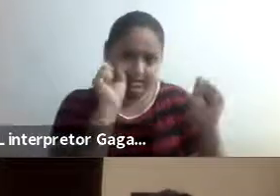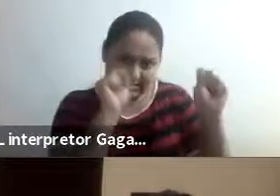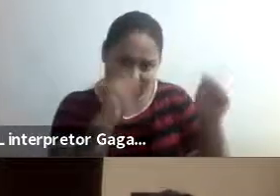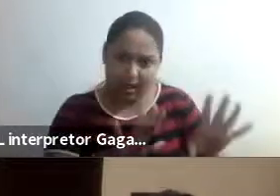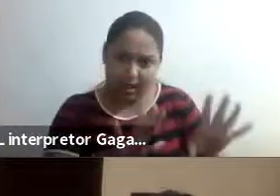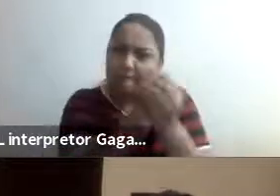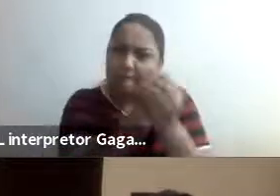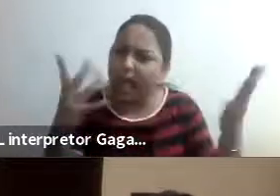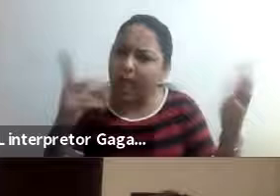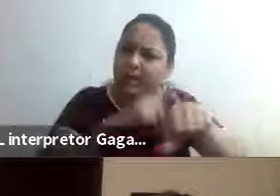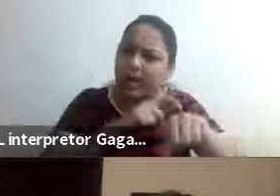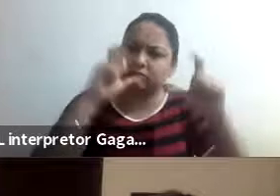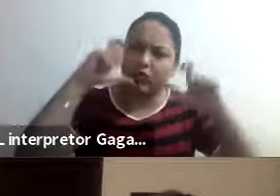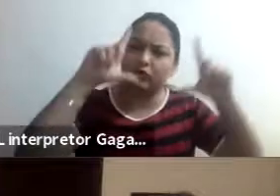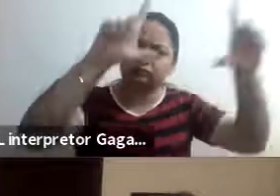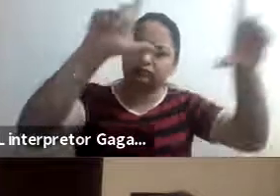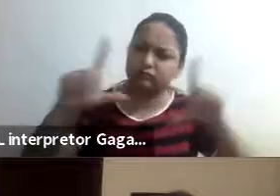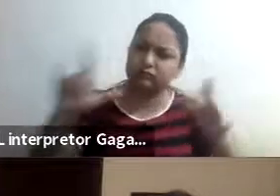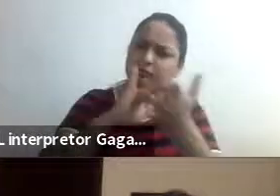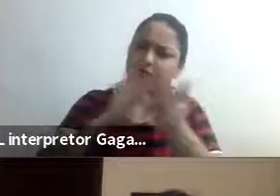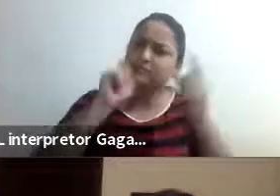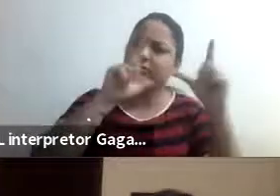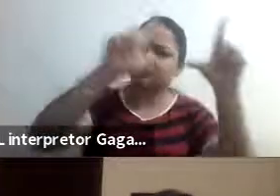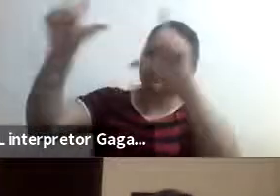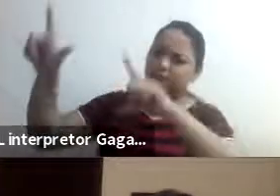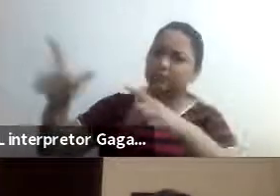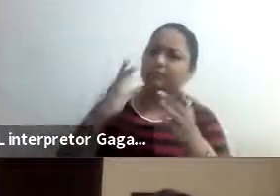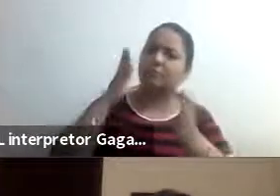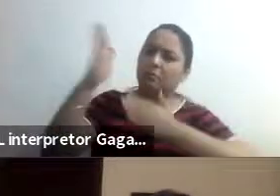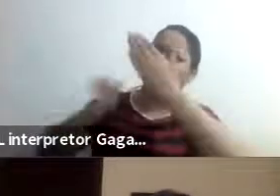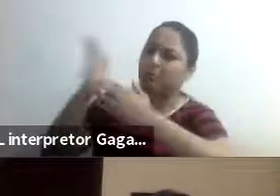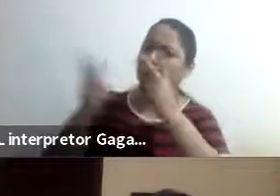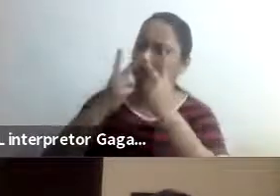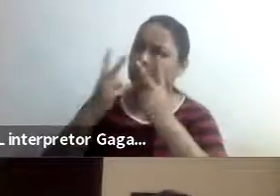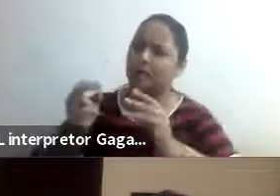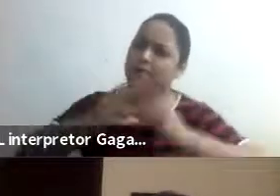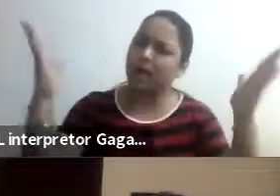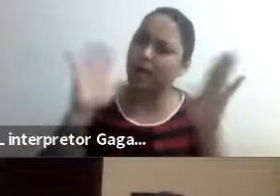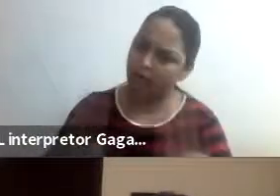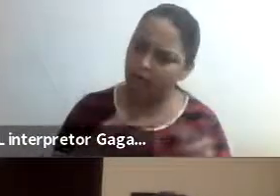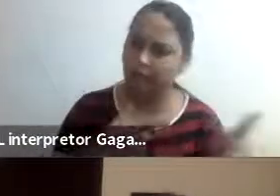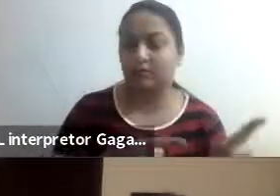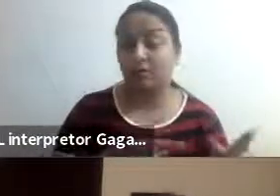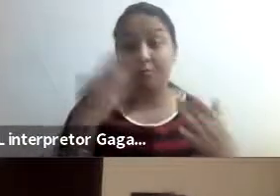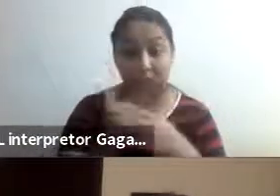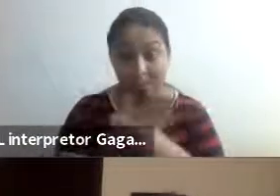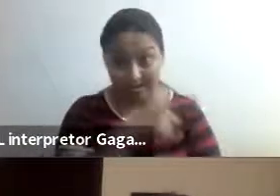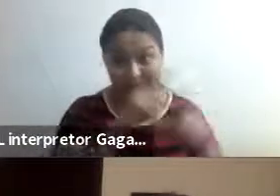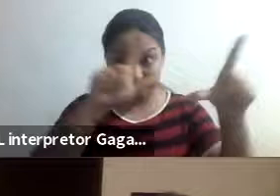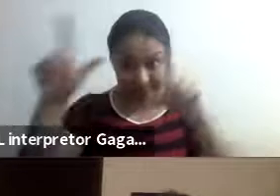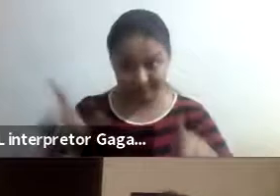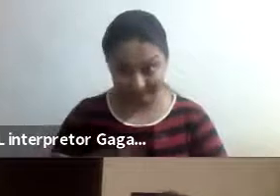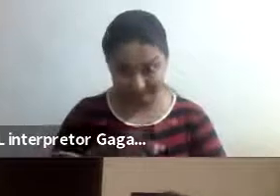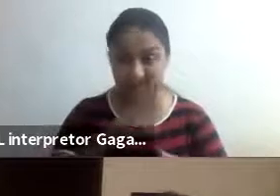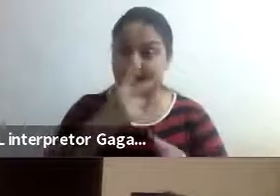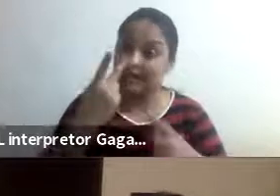paintings. So we realized, the author's own voice was missing when her work had been exhibited thus far,